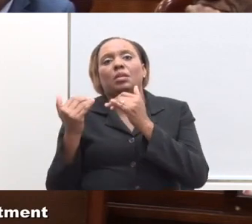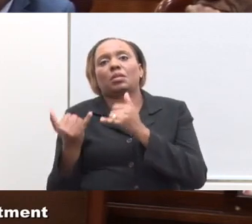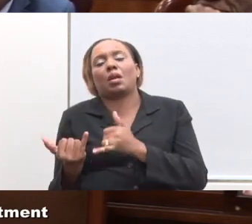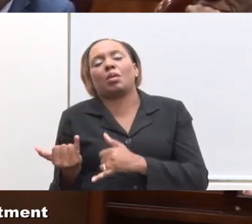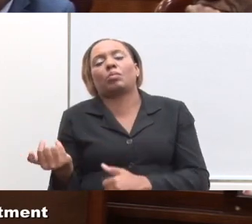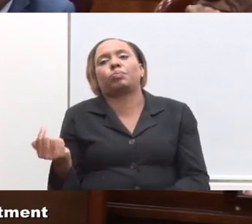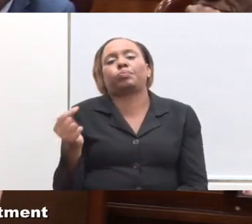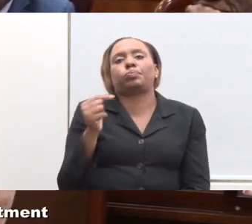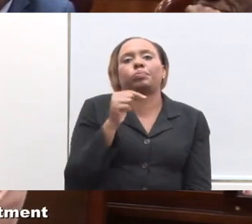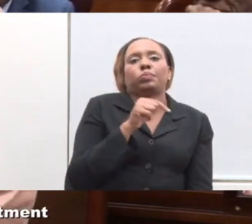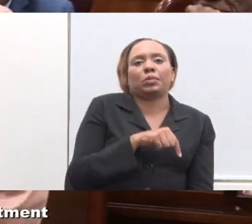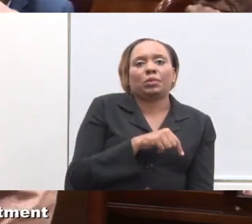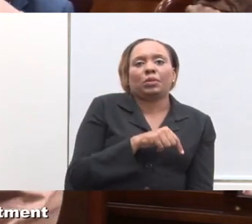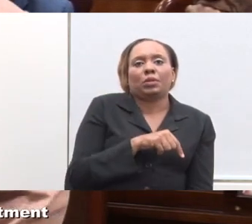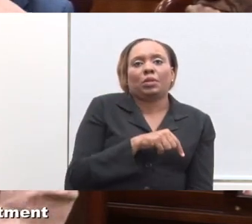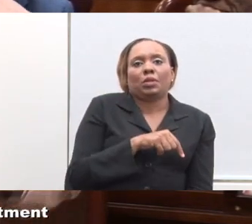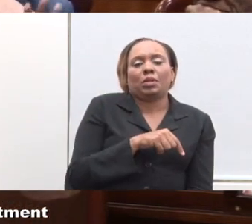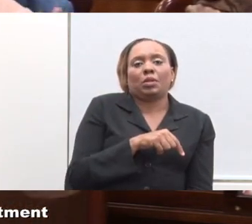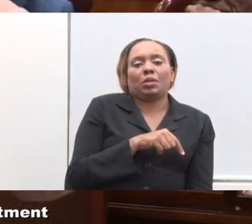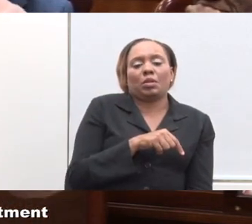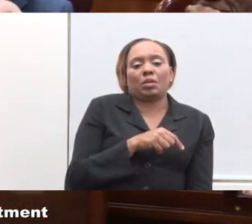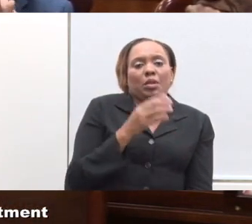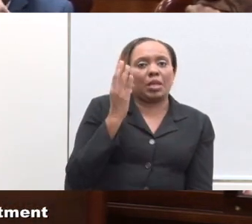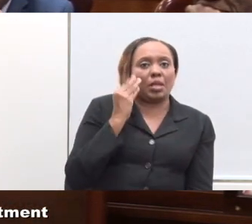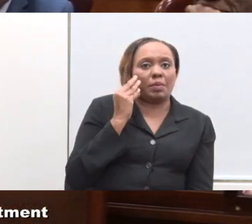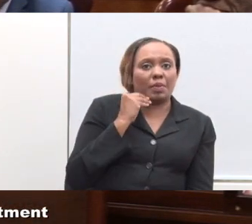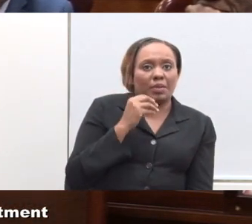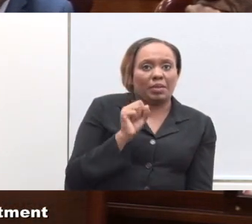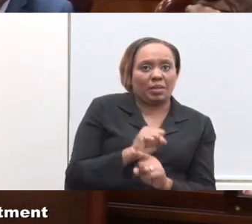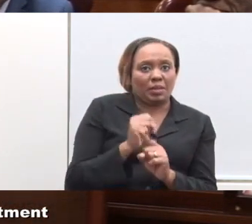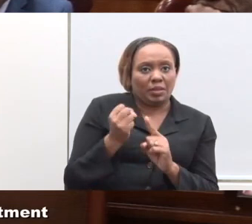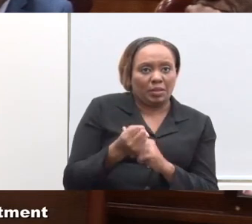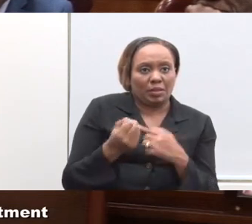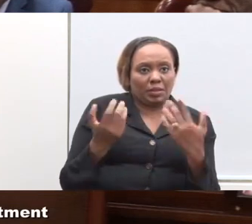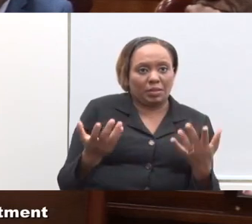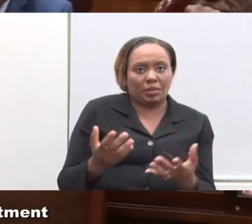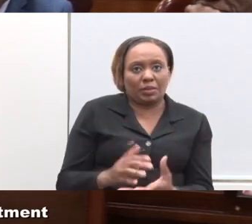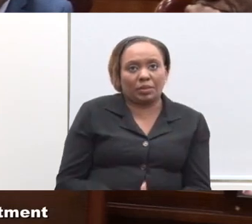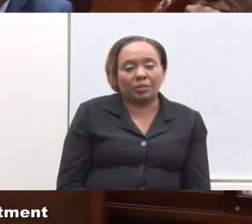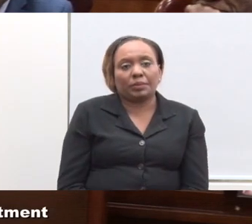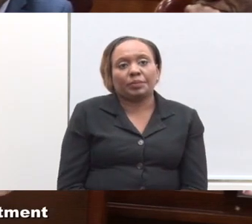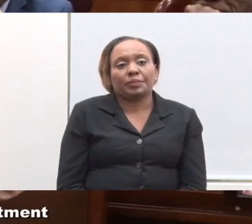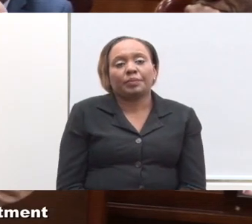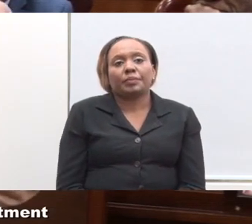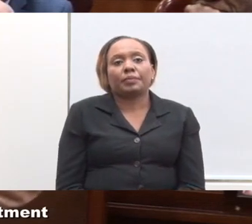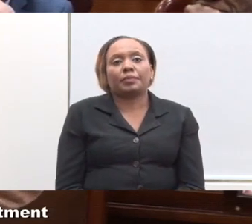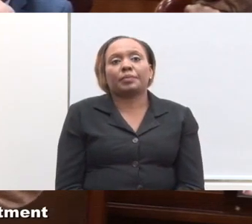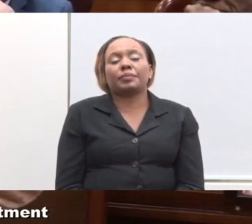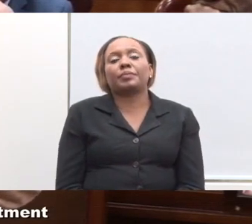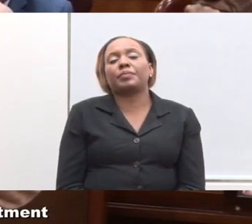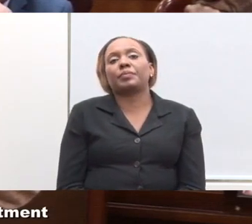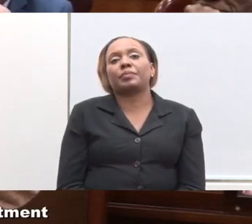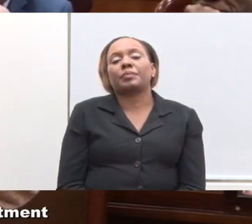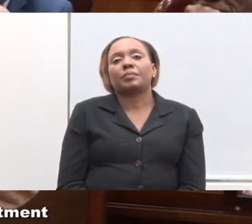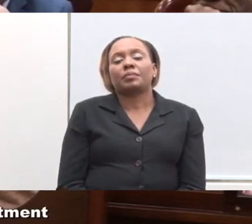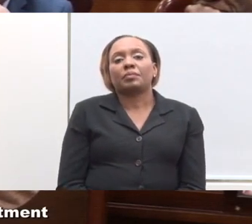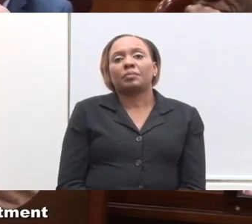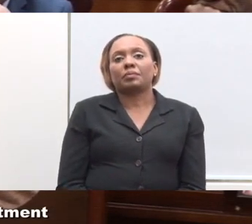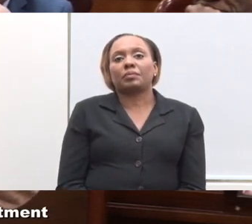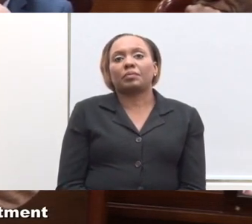profits under this government. I say that for what it is worth. Mr. Speaker,